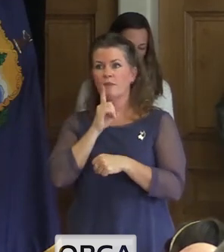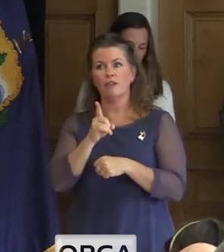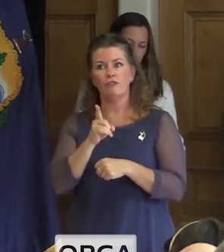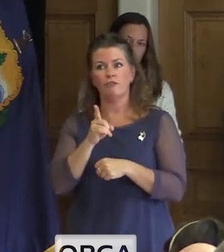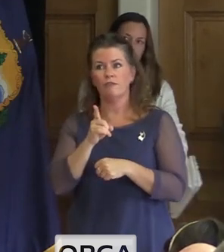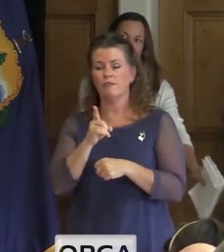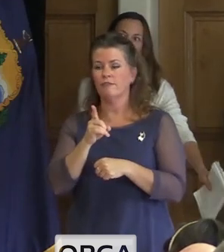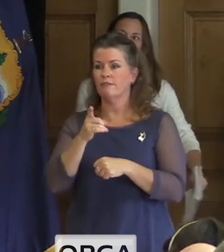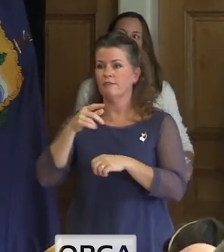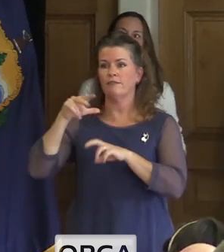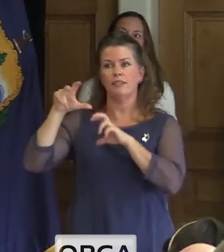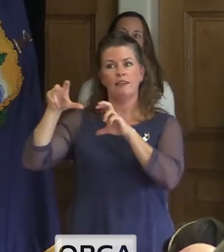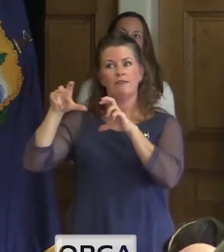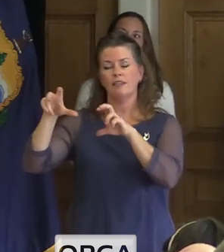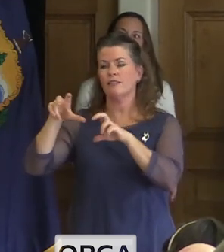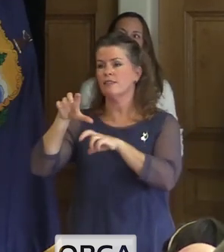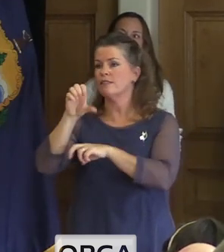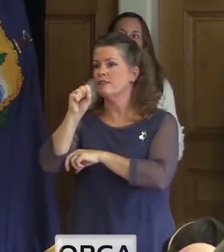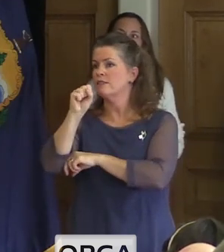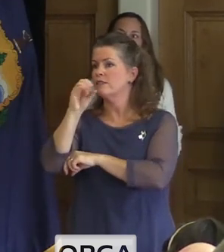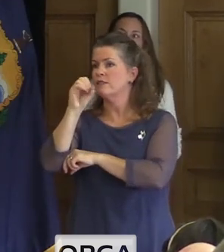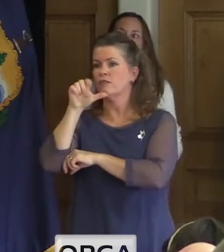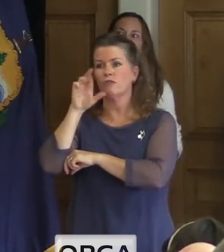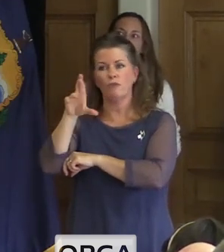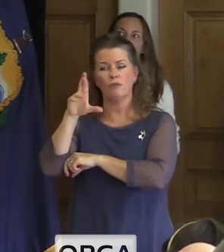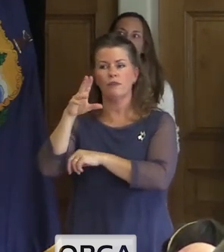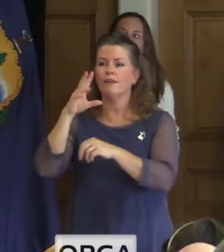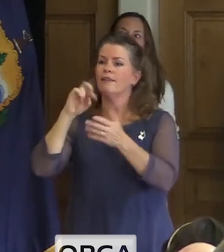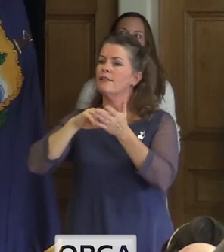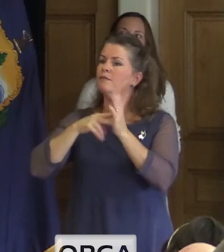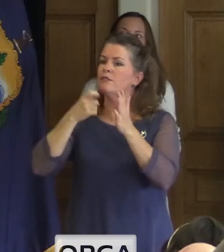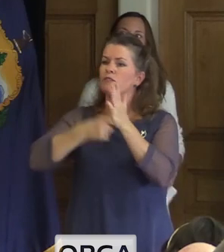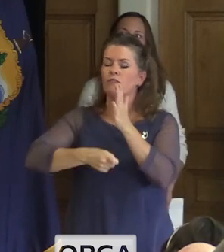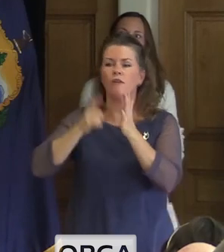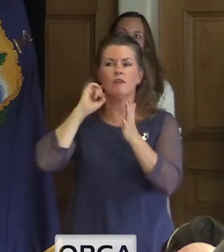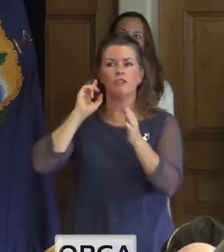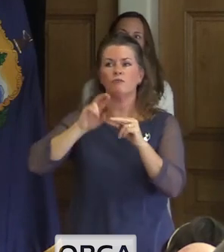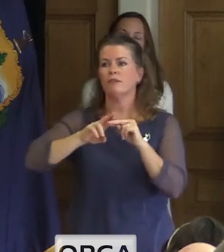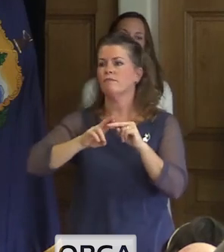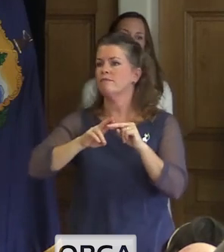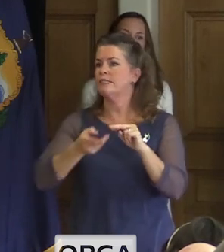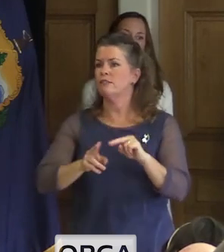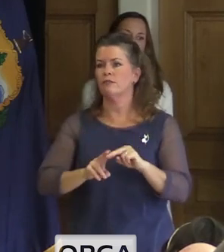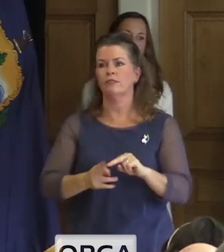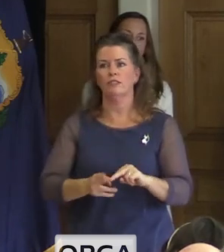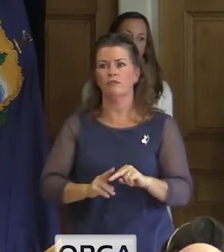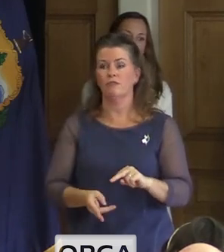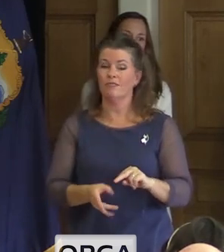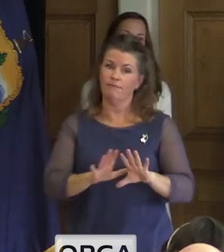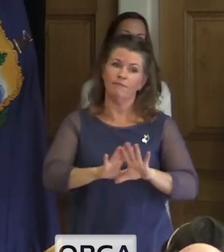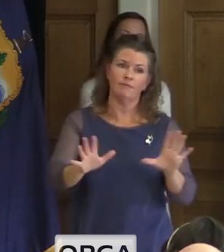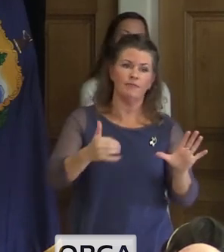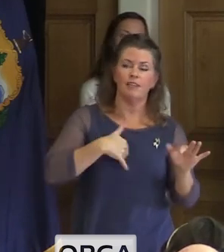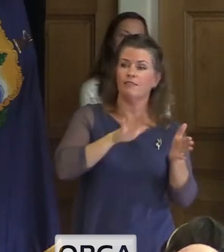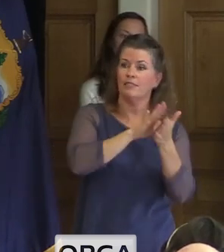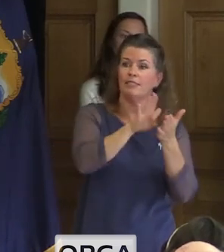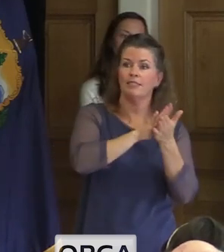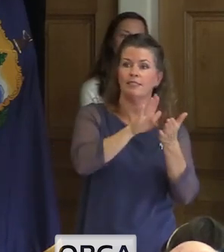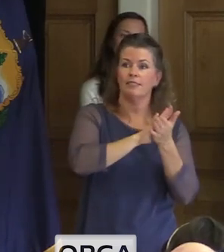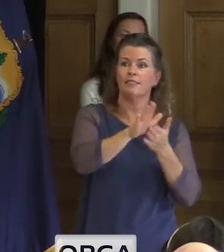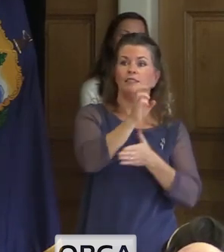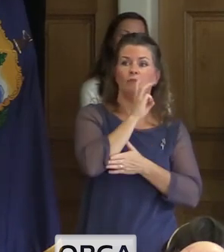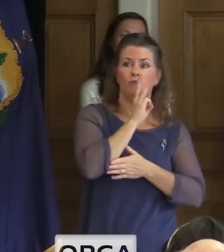if we can make sure and invest heavily in solar, the cost is only going to go down. It will also obviously clean up our air and our water as